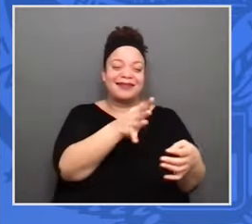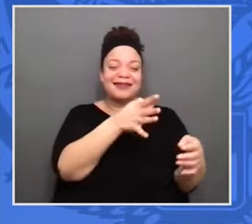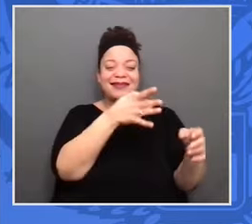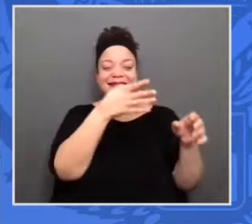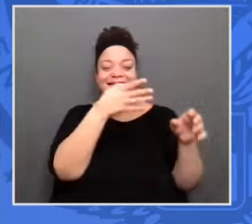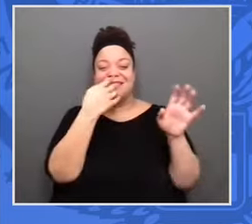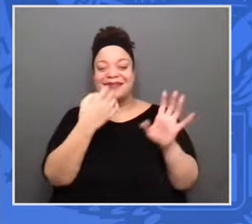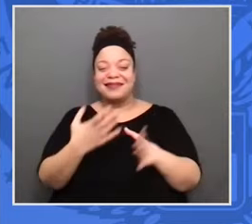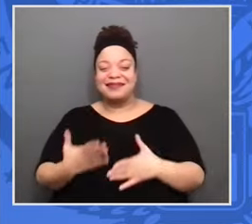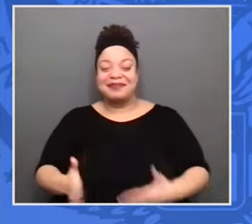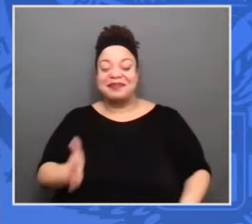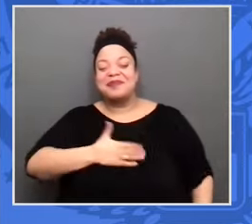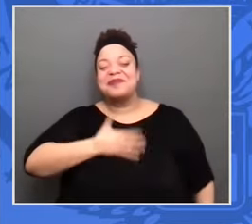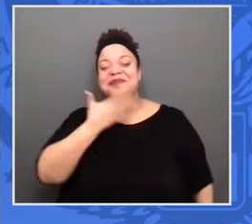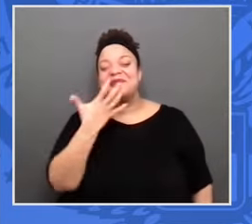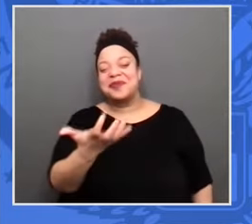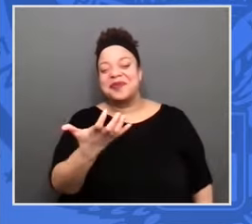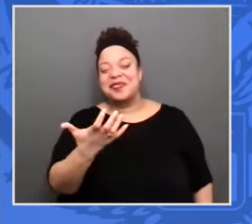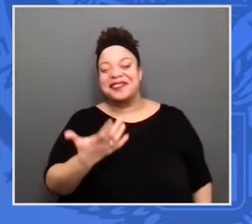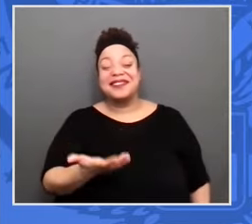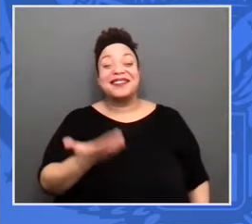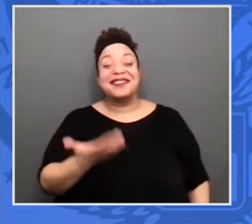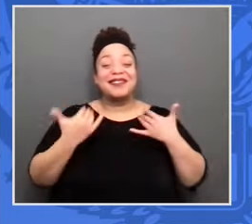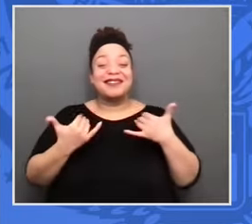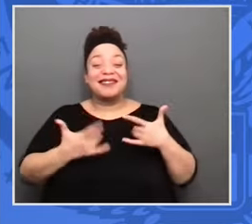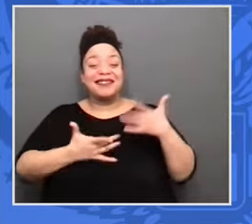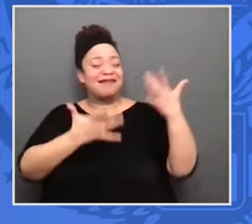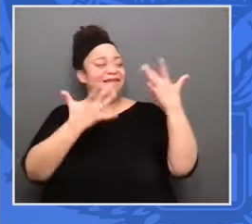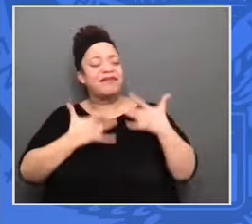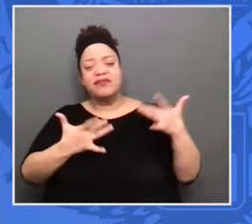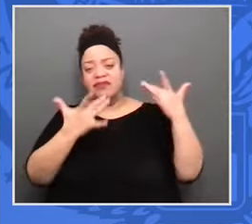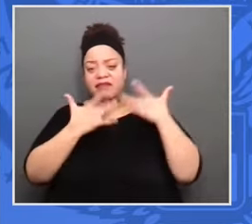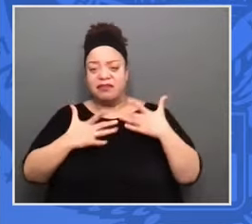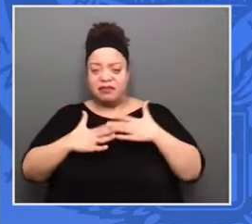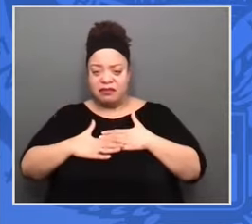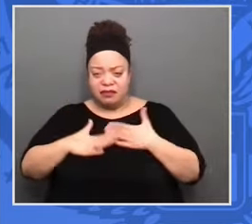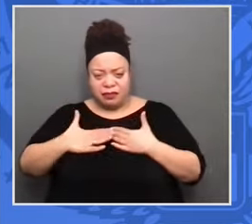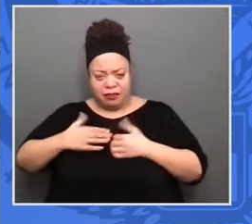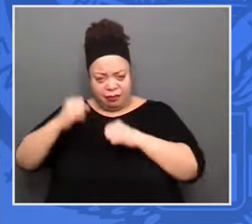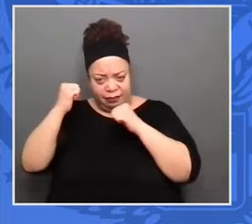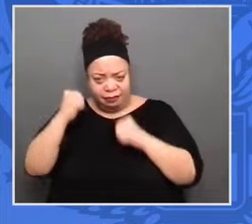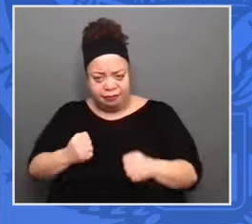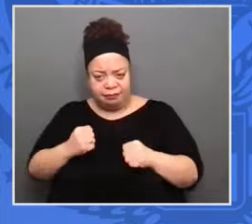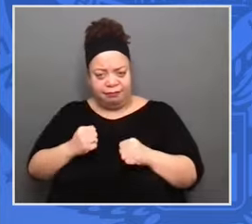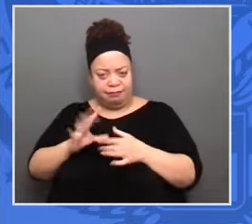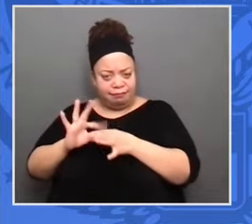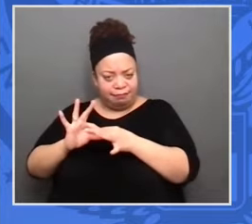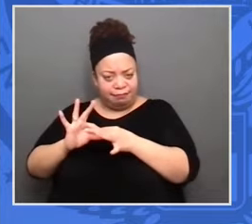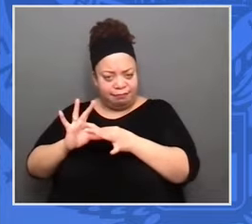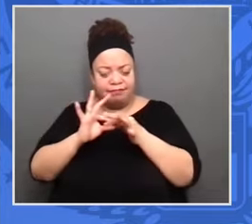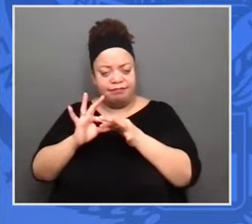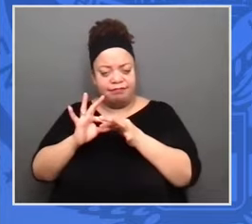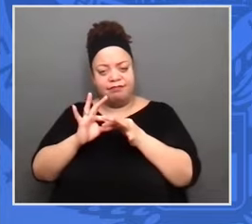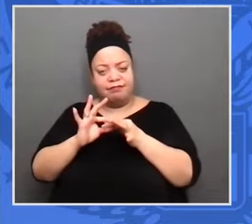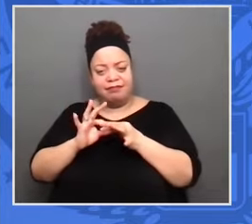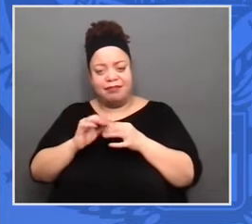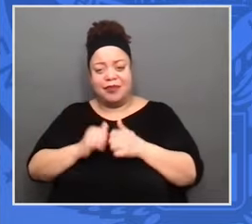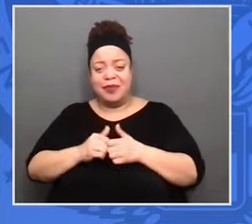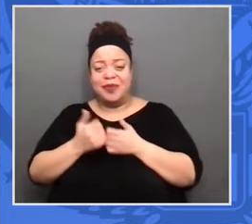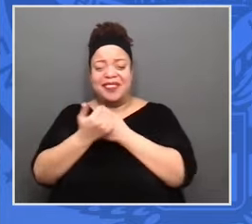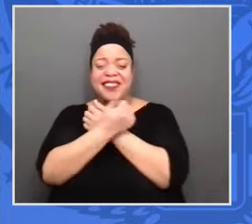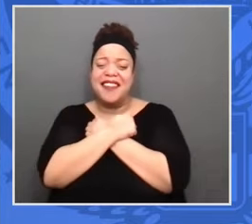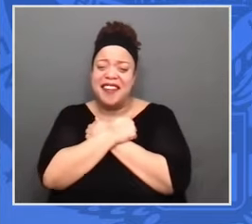Mercy with might and might with right, then love becomes our legacy